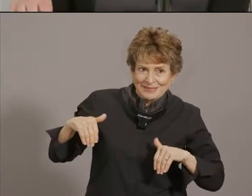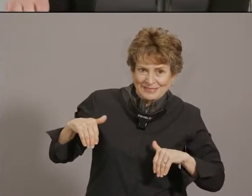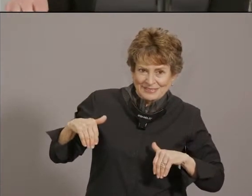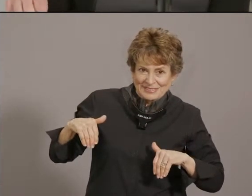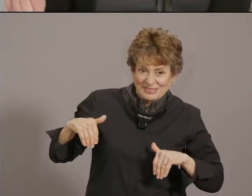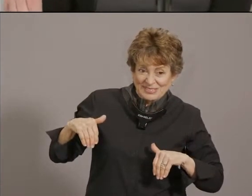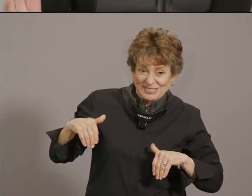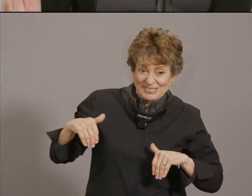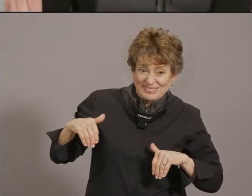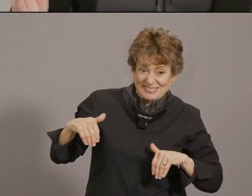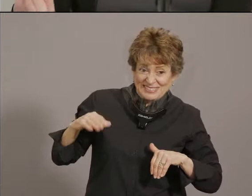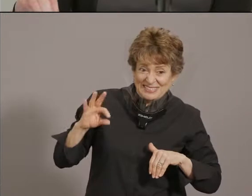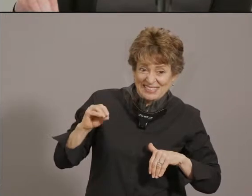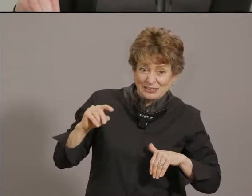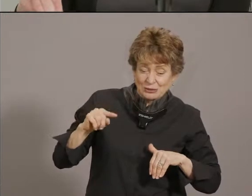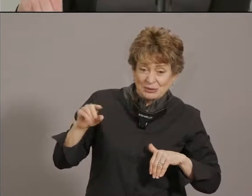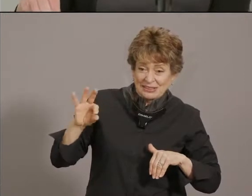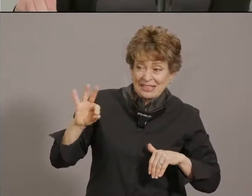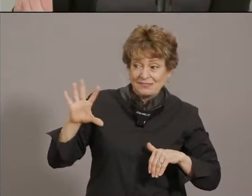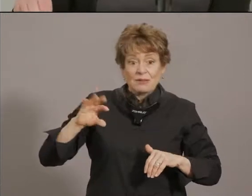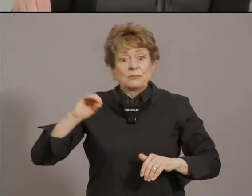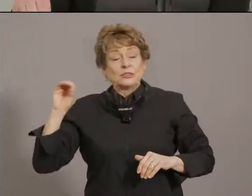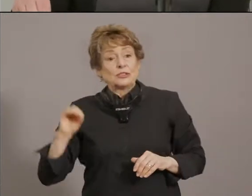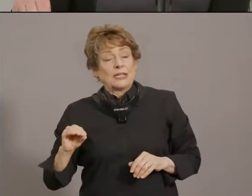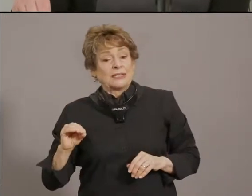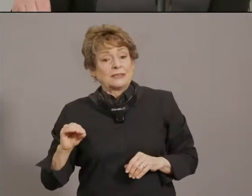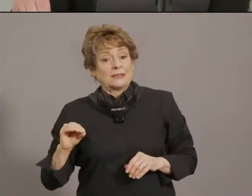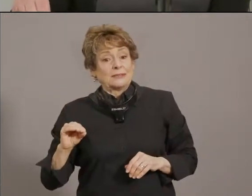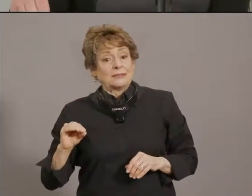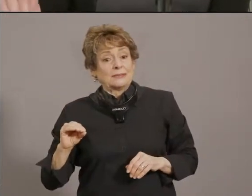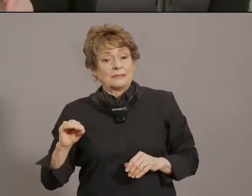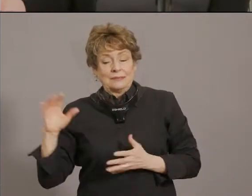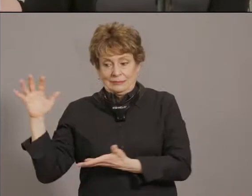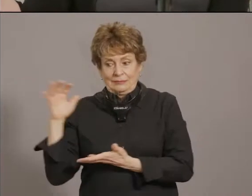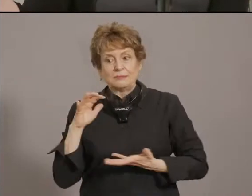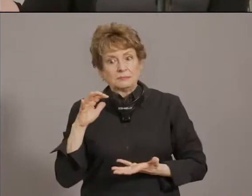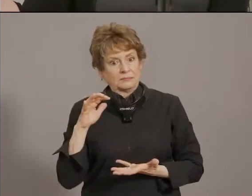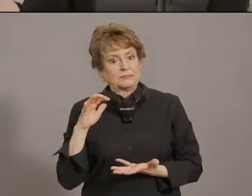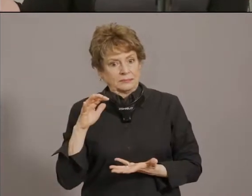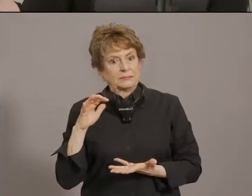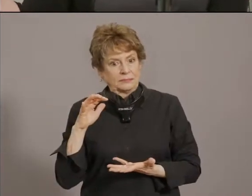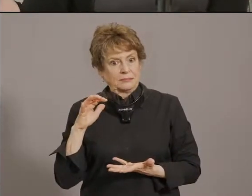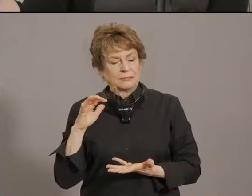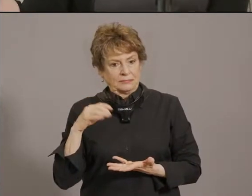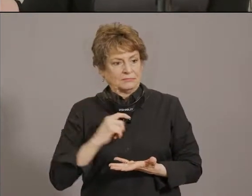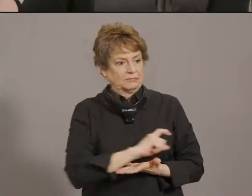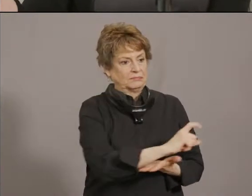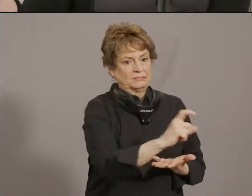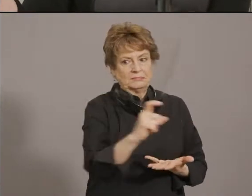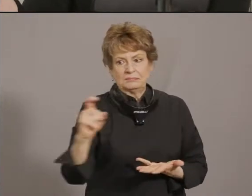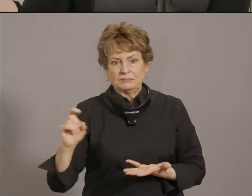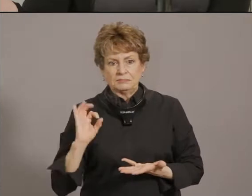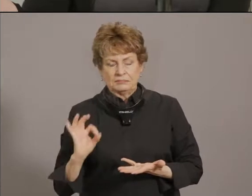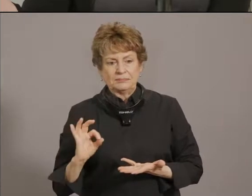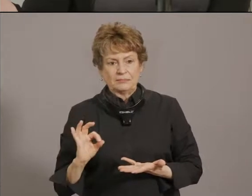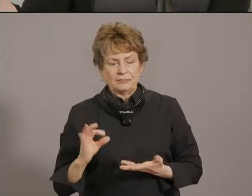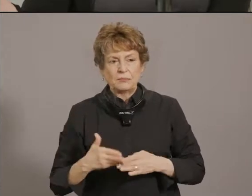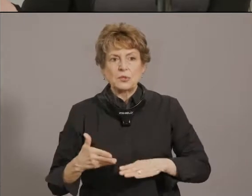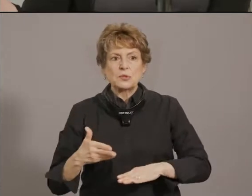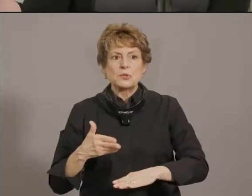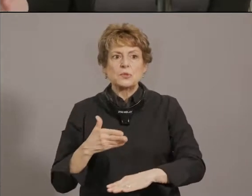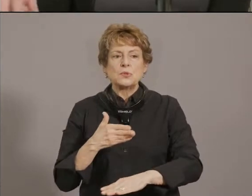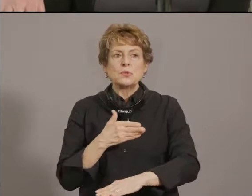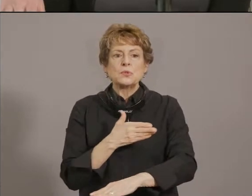of our doses utilized this week, which is a significant improvement. We have had